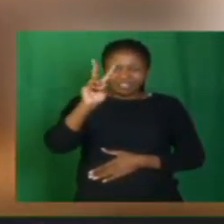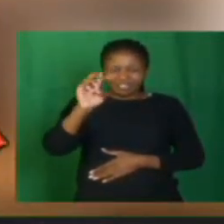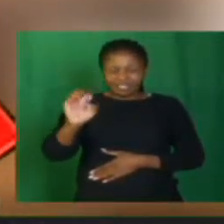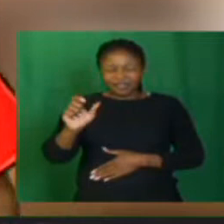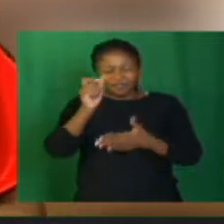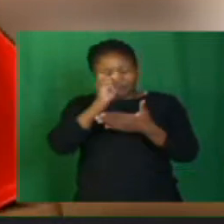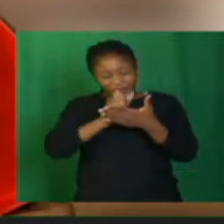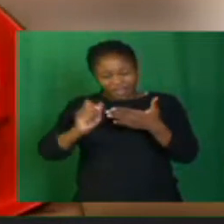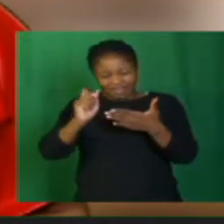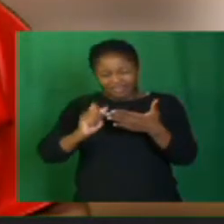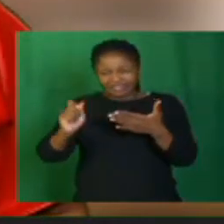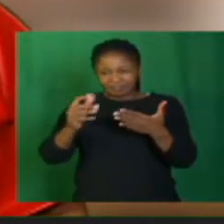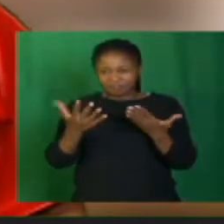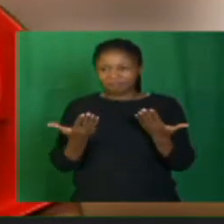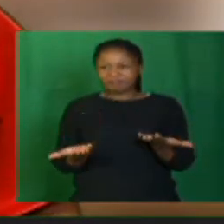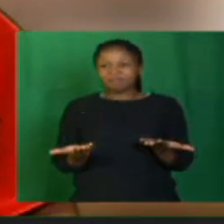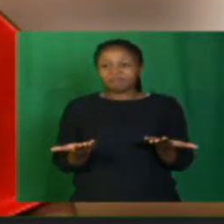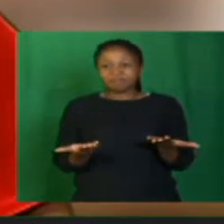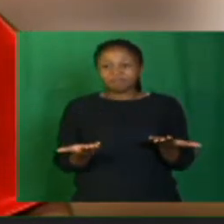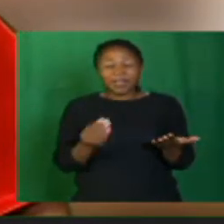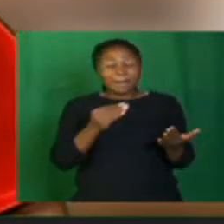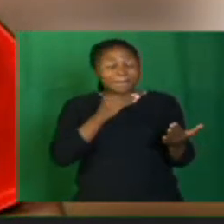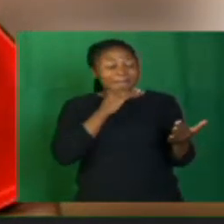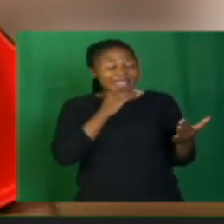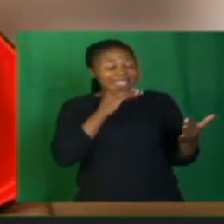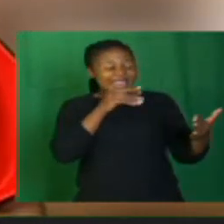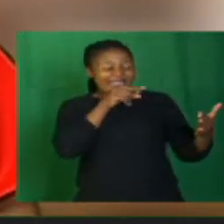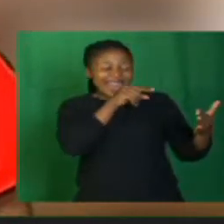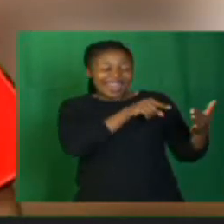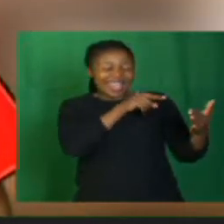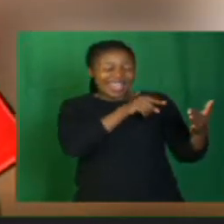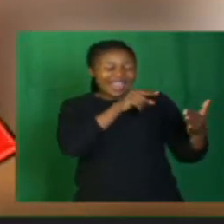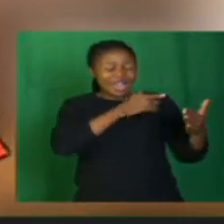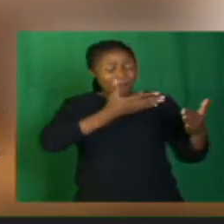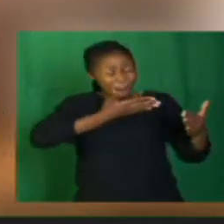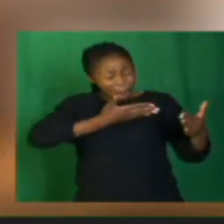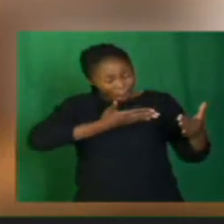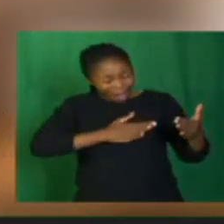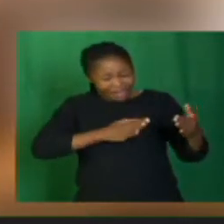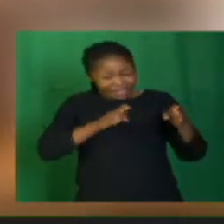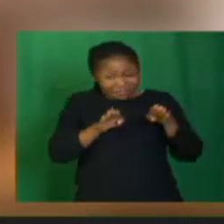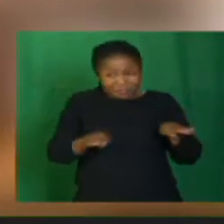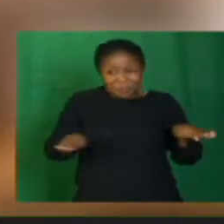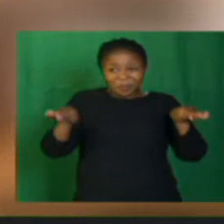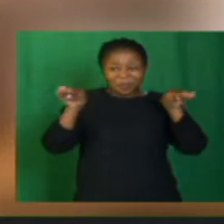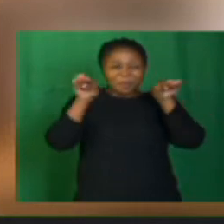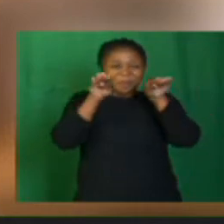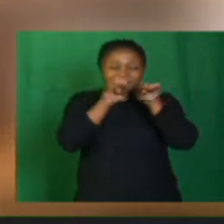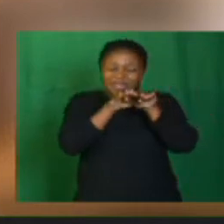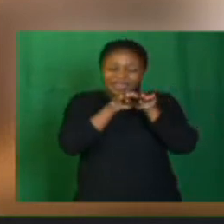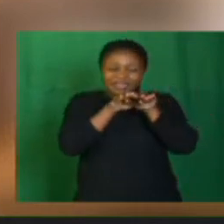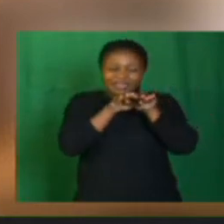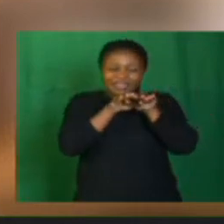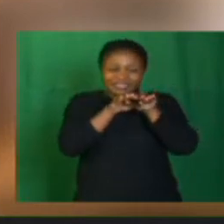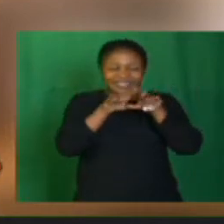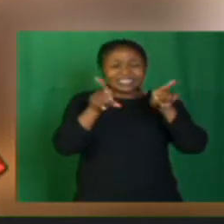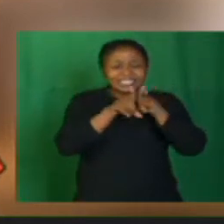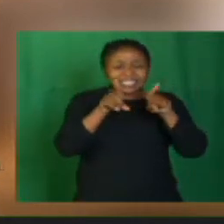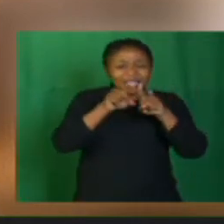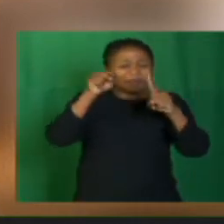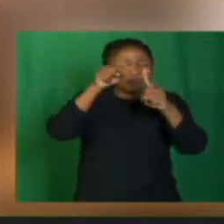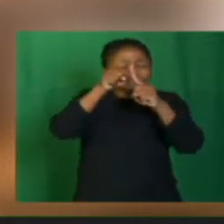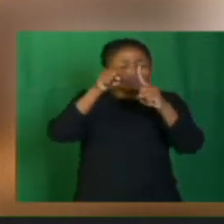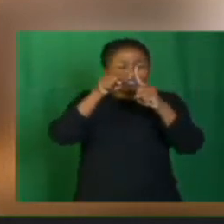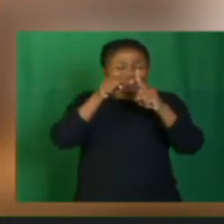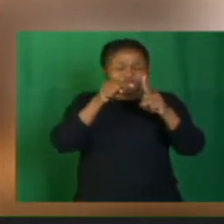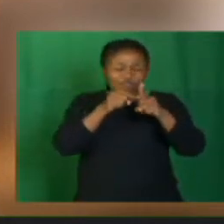a presentation of a balanced and an objective analysis of both sides